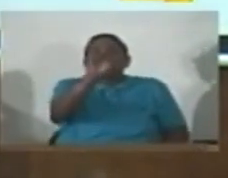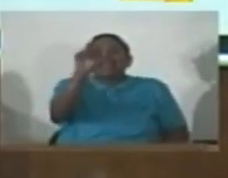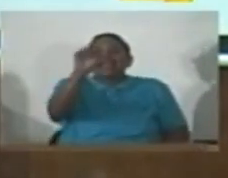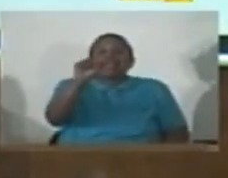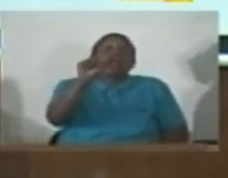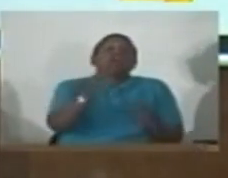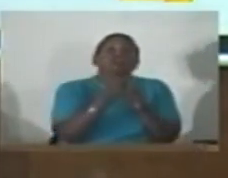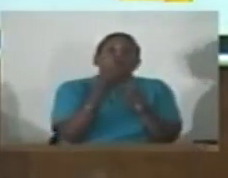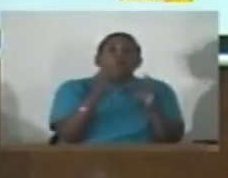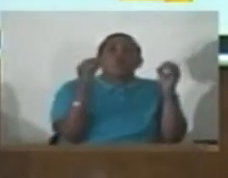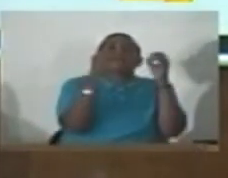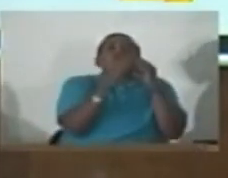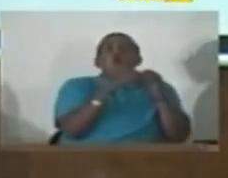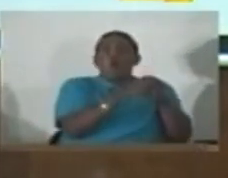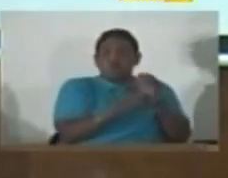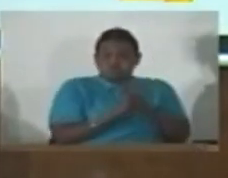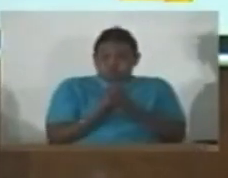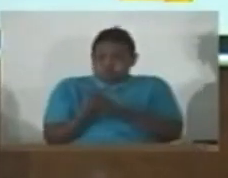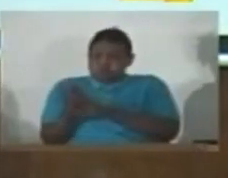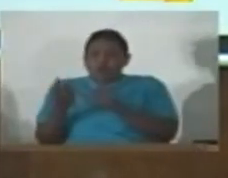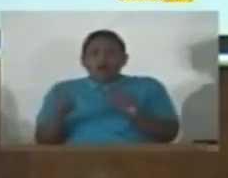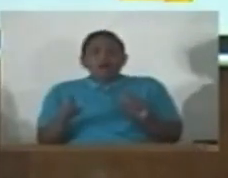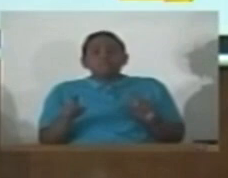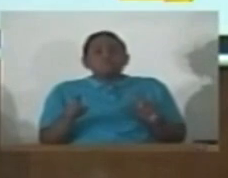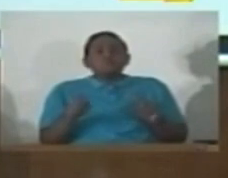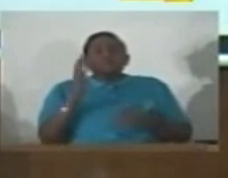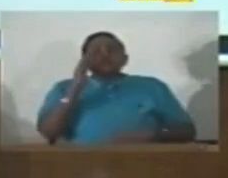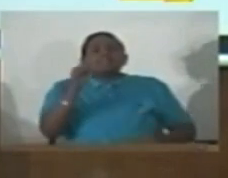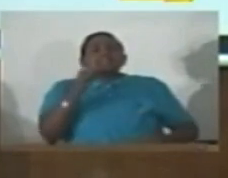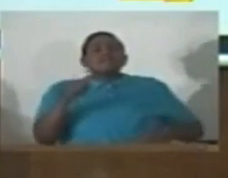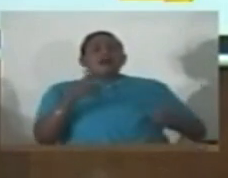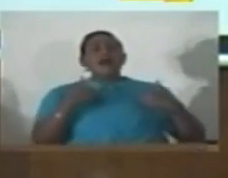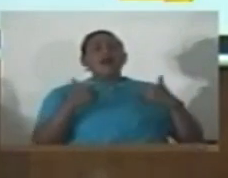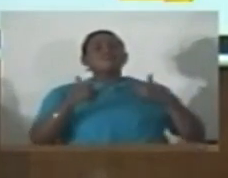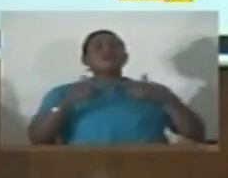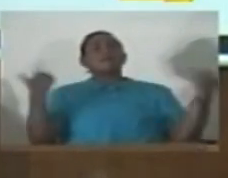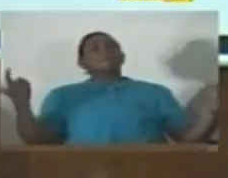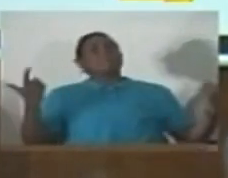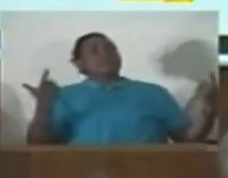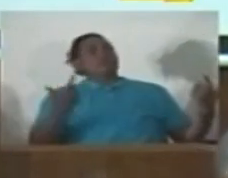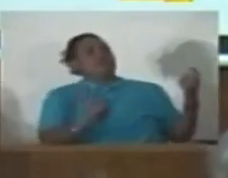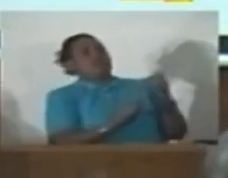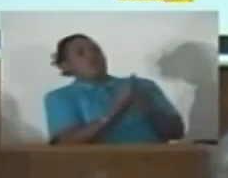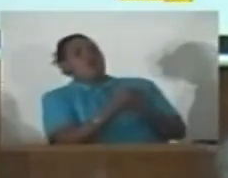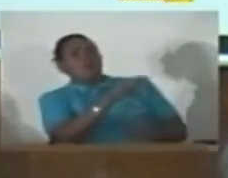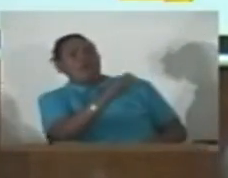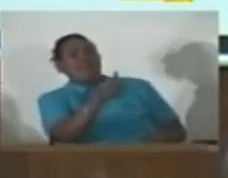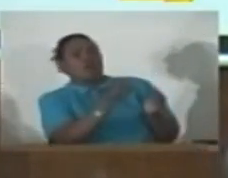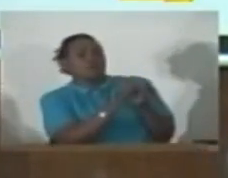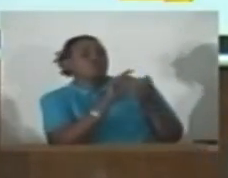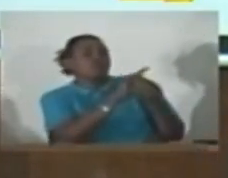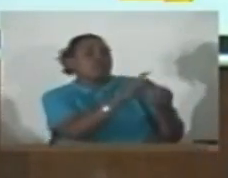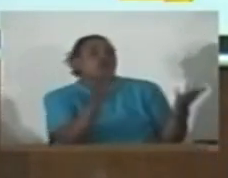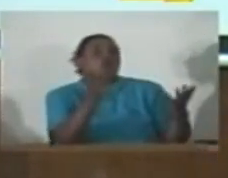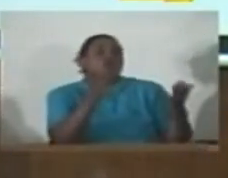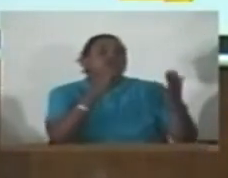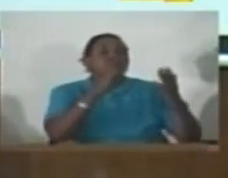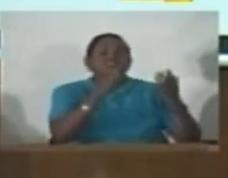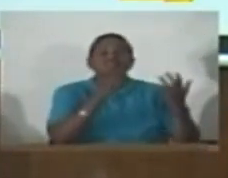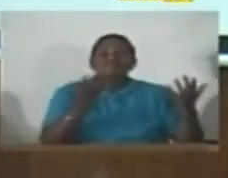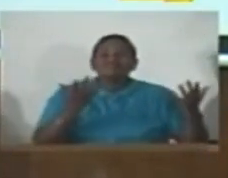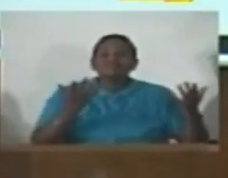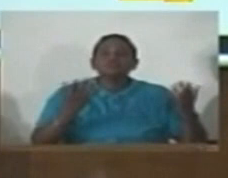acres or more will not have a greater yield per acre with respect to the degree